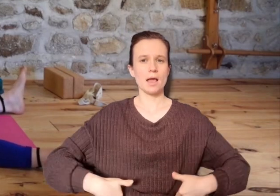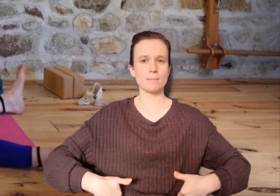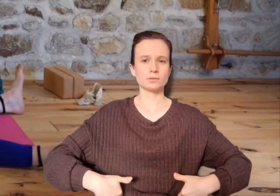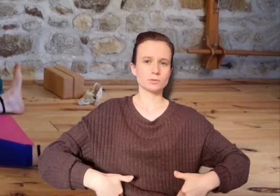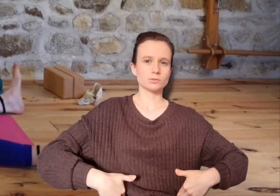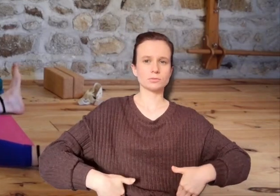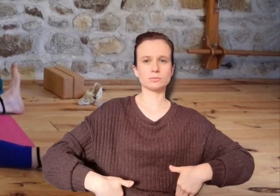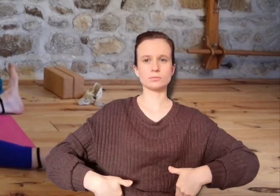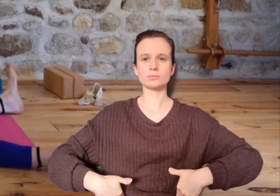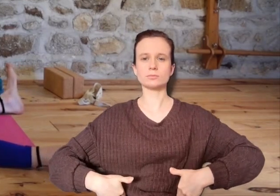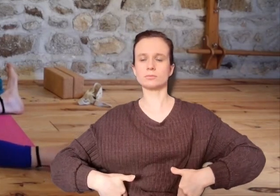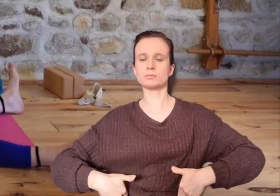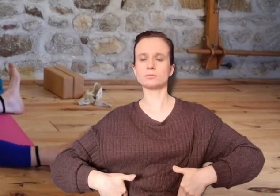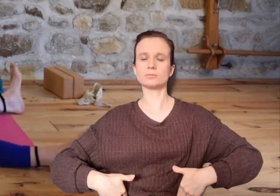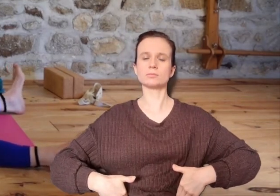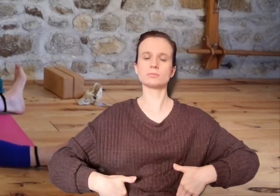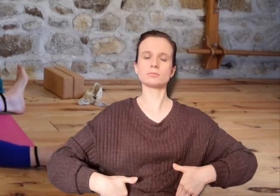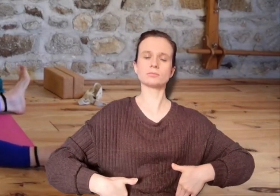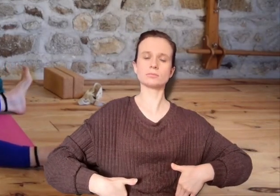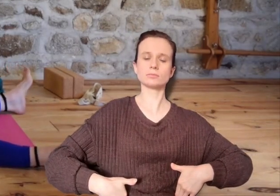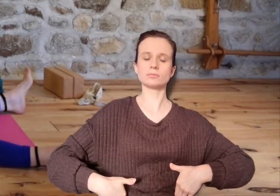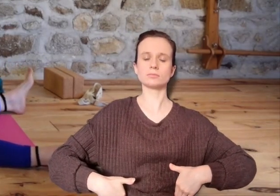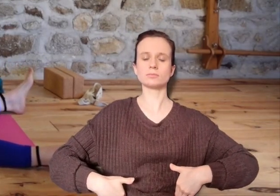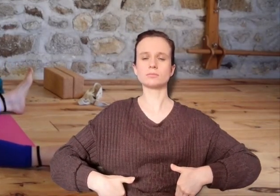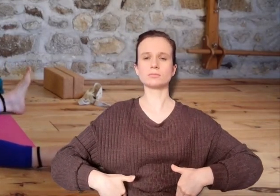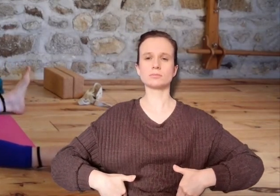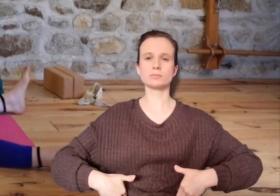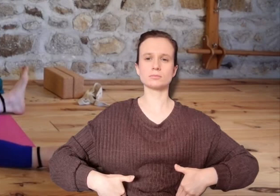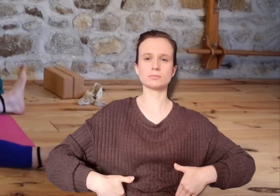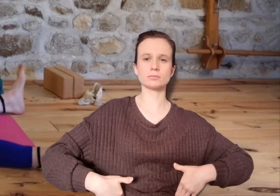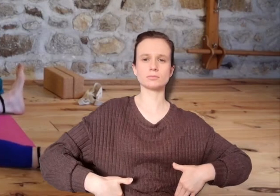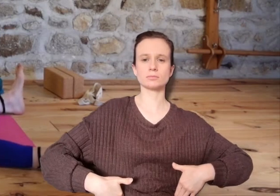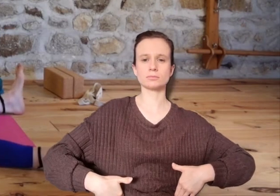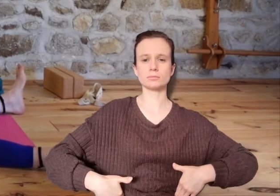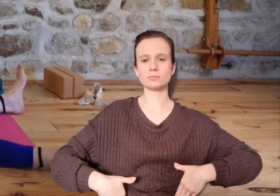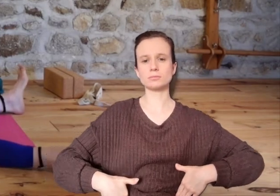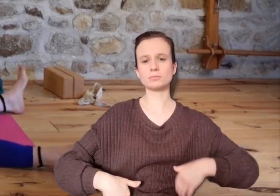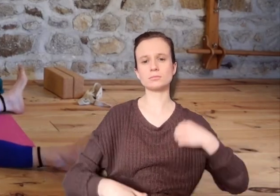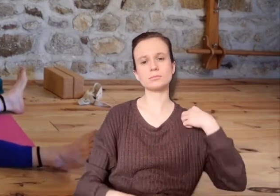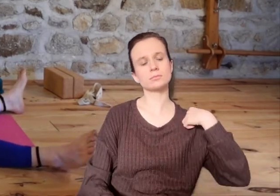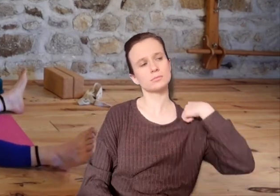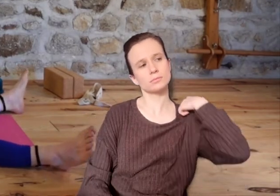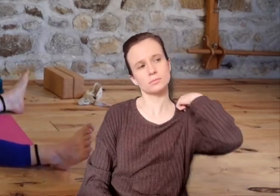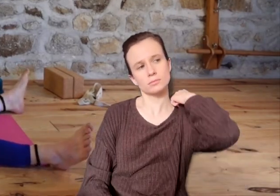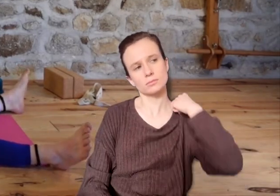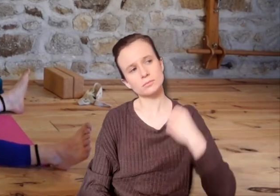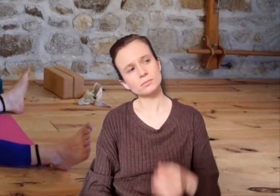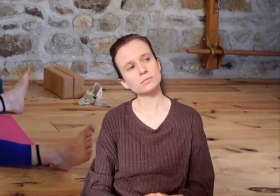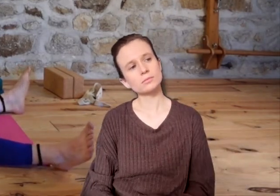Maybe a little bit of movement in the hips and the torso to engage the spine.